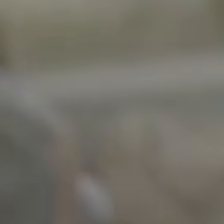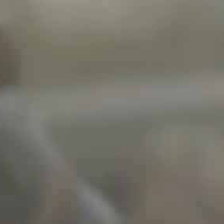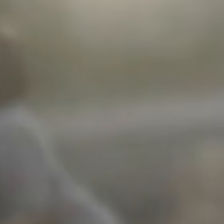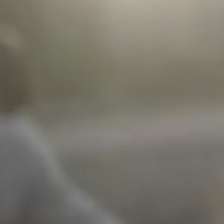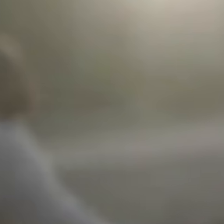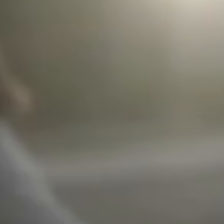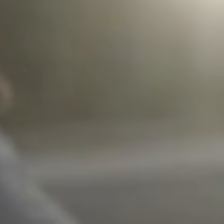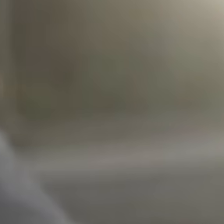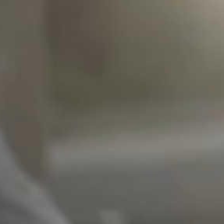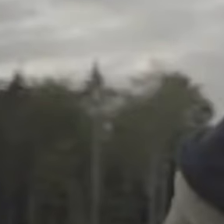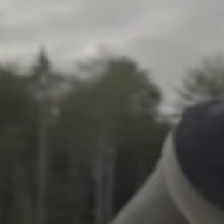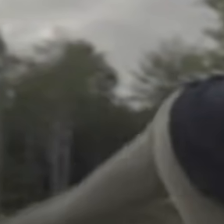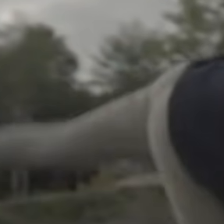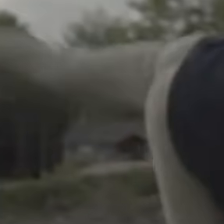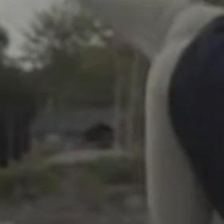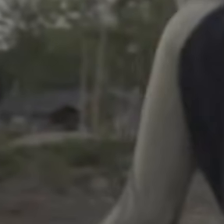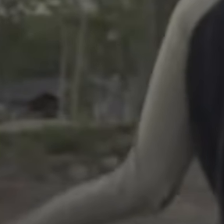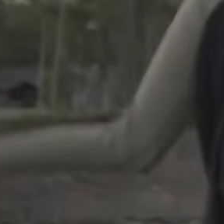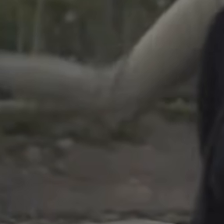forever,